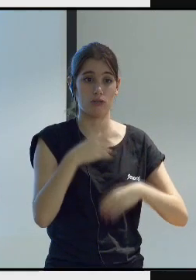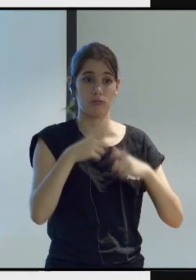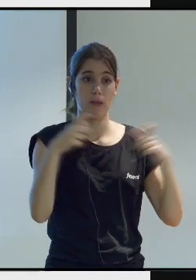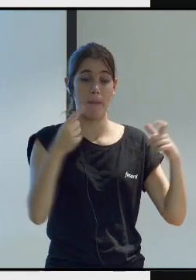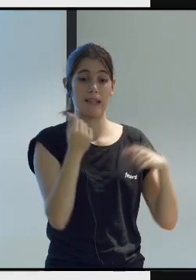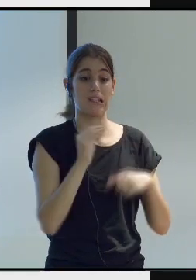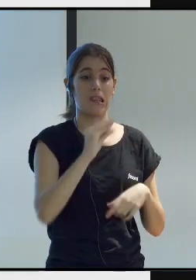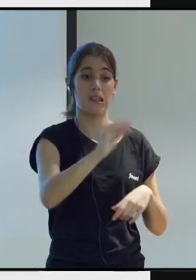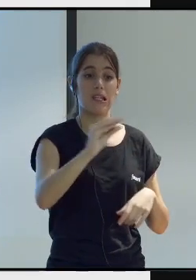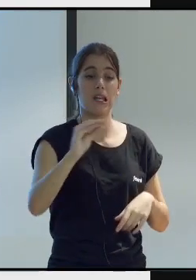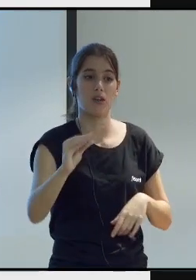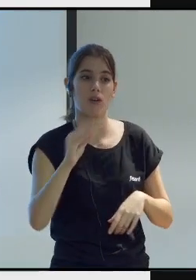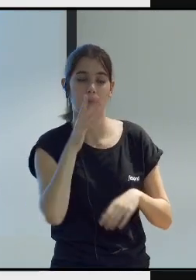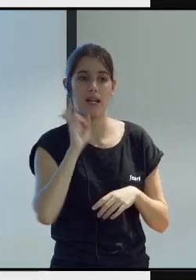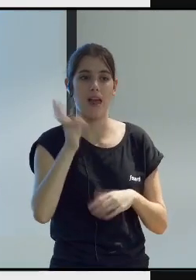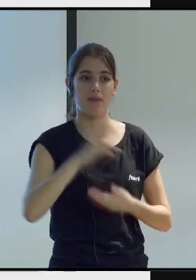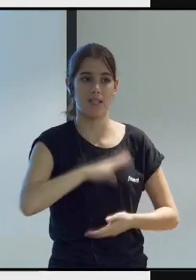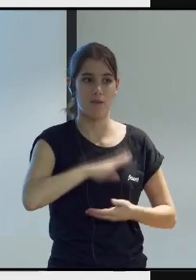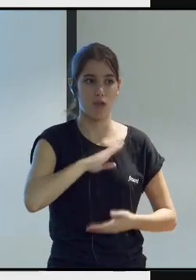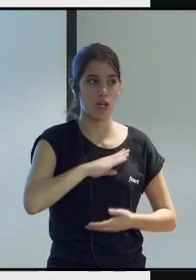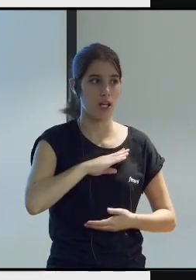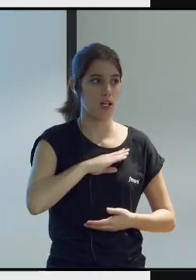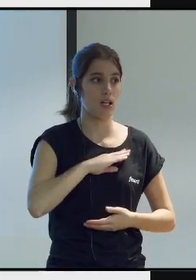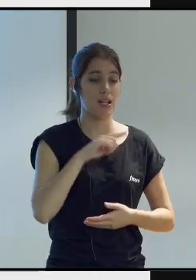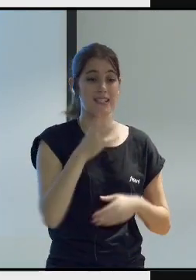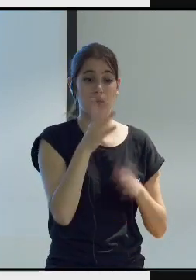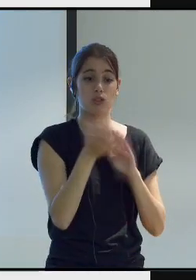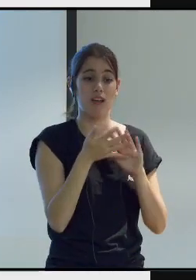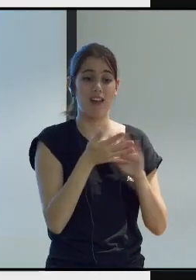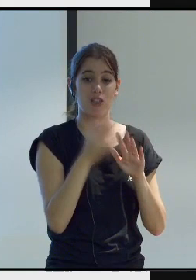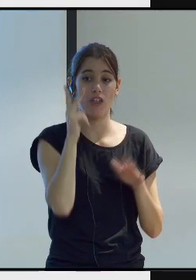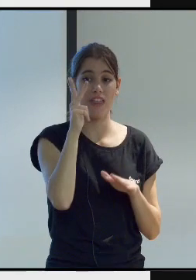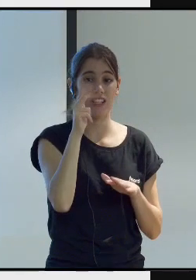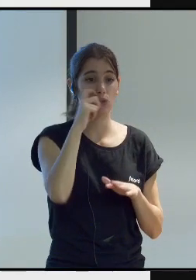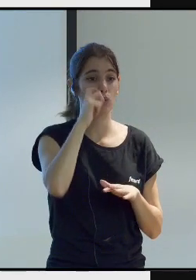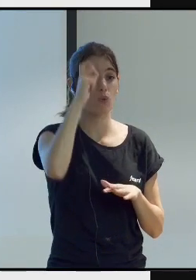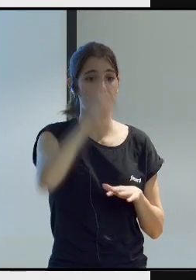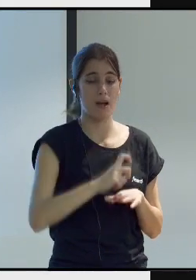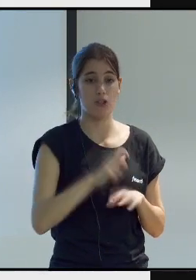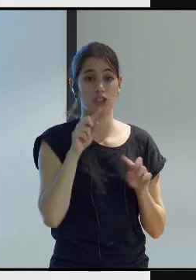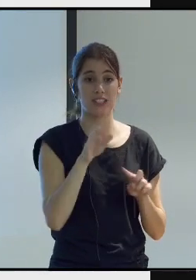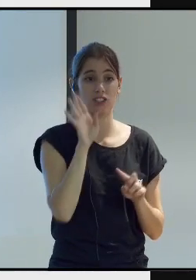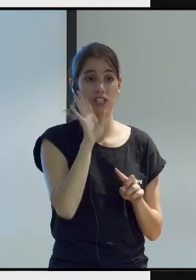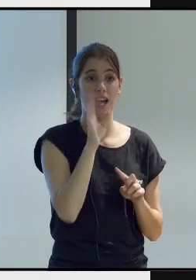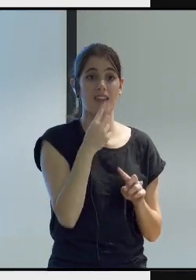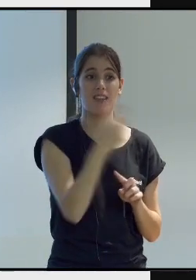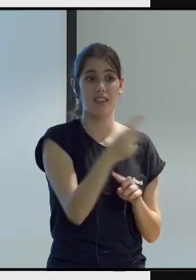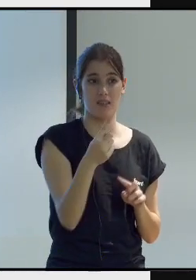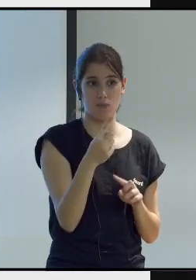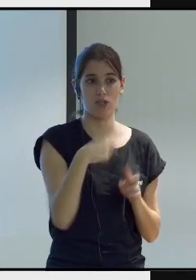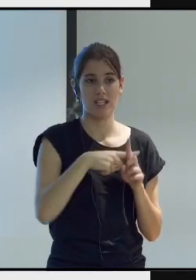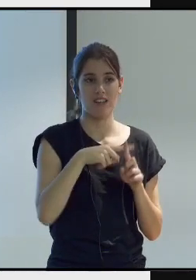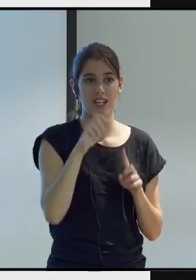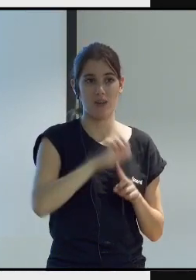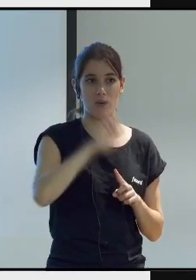human rights. So please try to respect and try to apply at least the standstill principle, that nobody